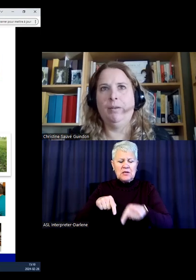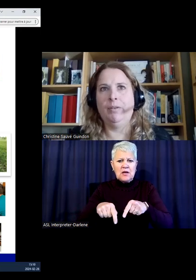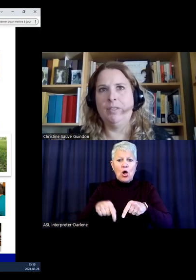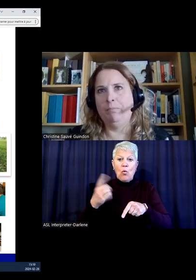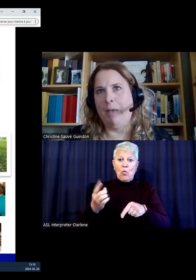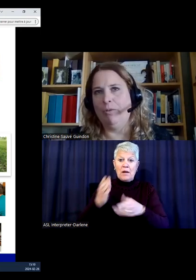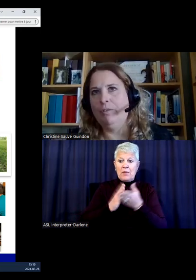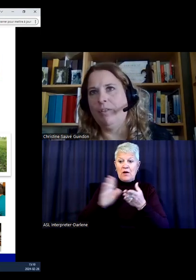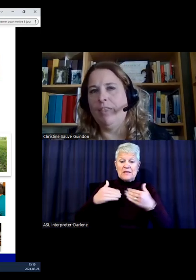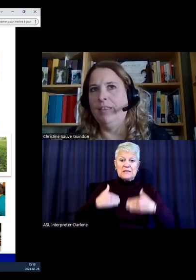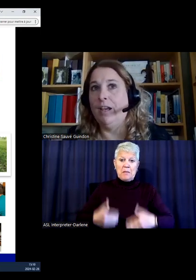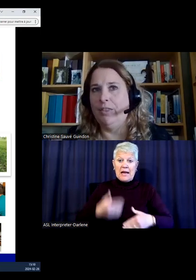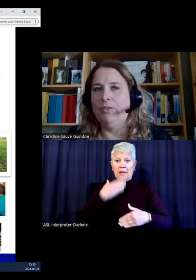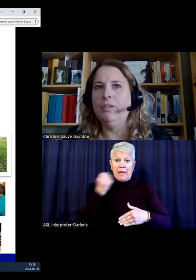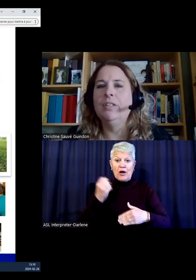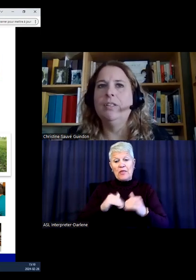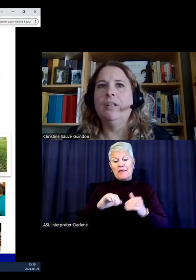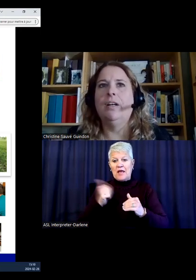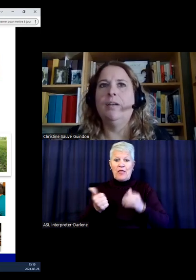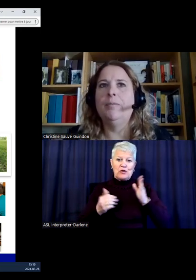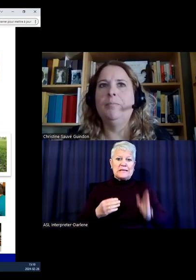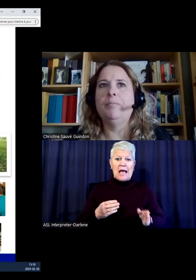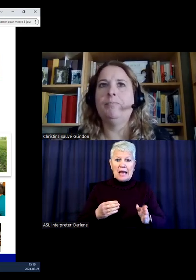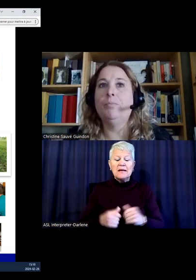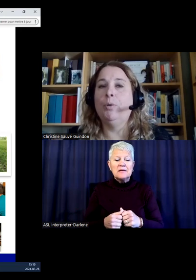body is better than the other.